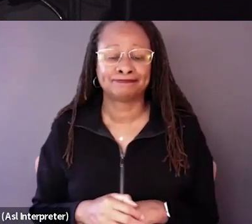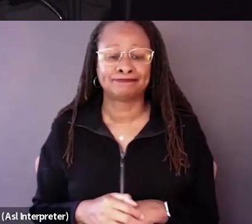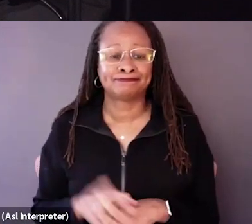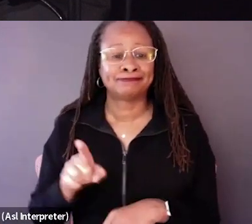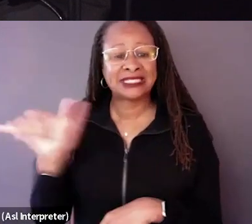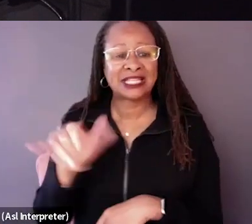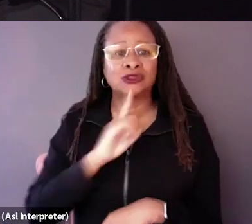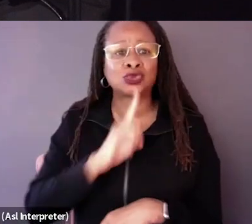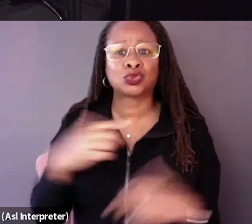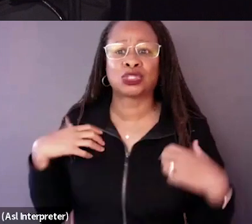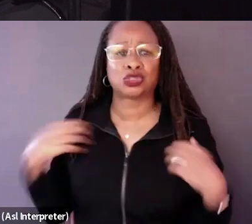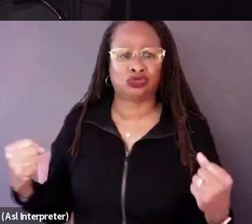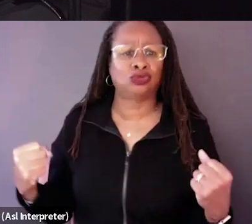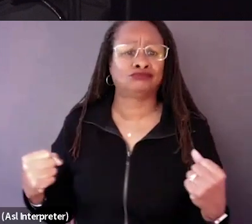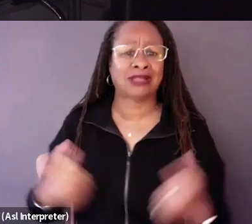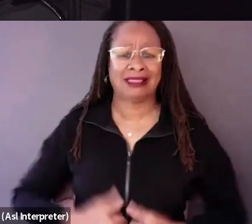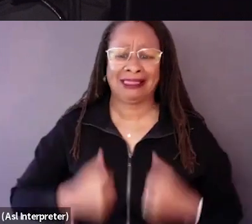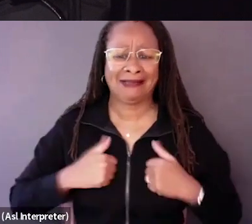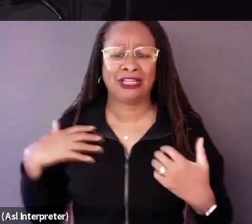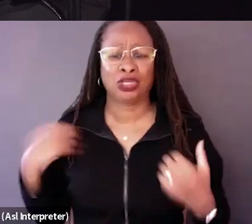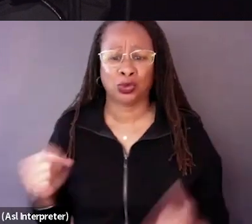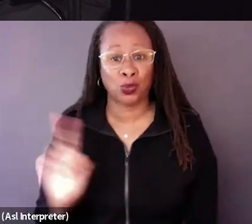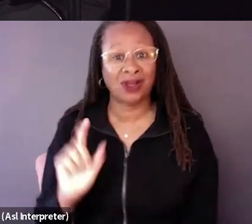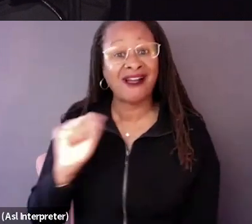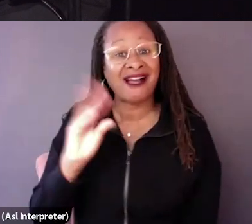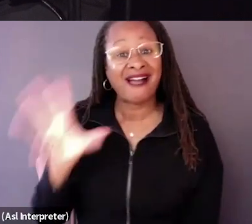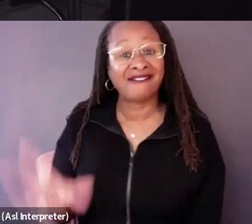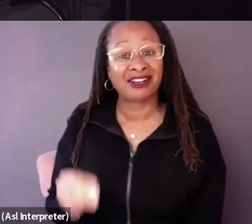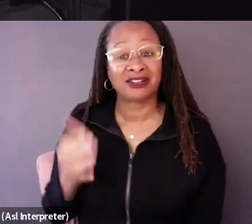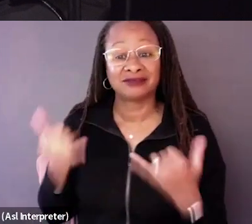a true hero, living hero in Africa right now.